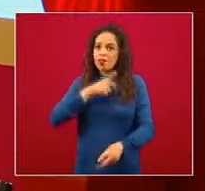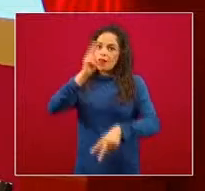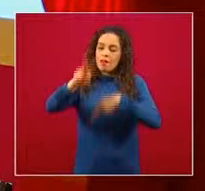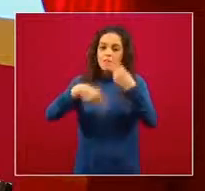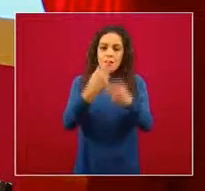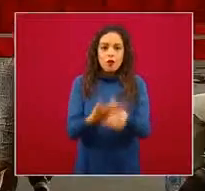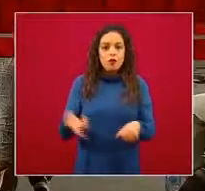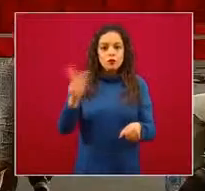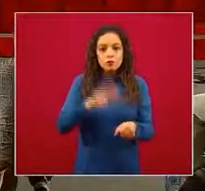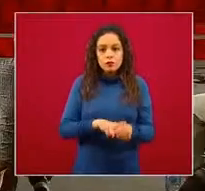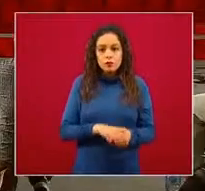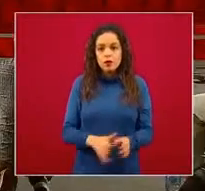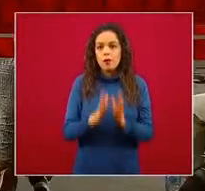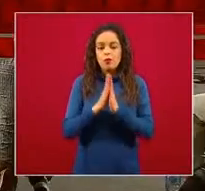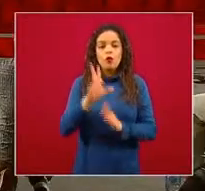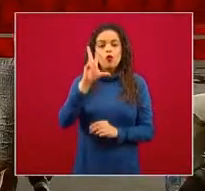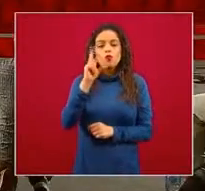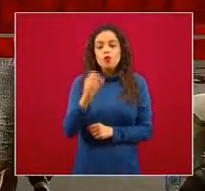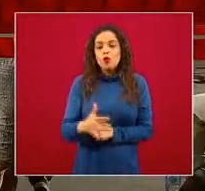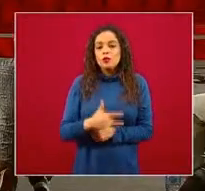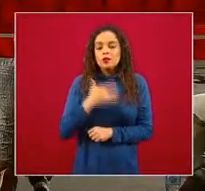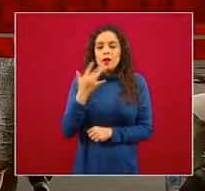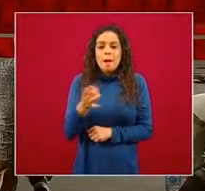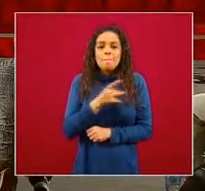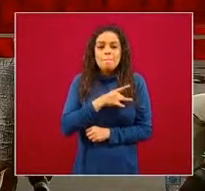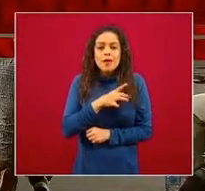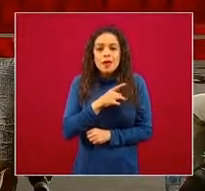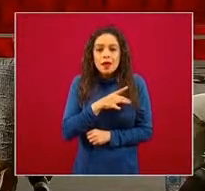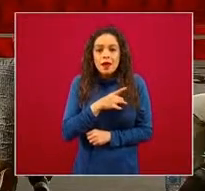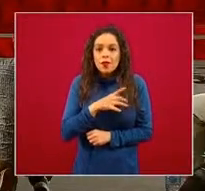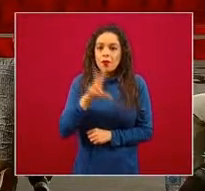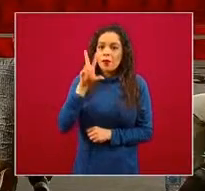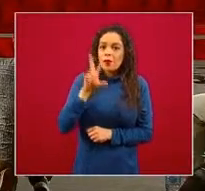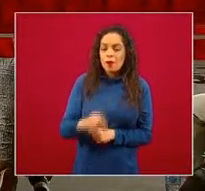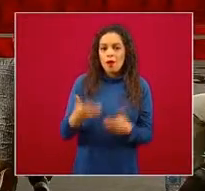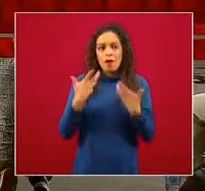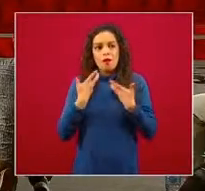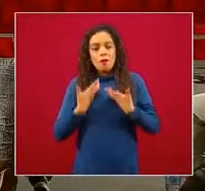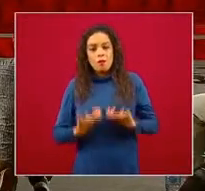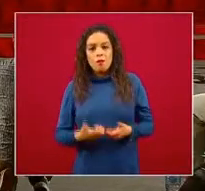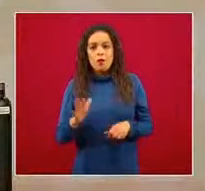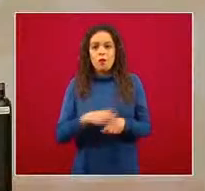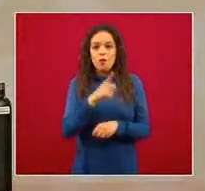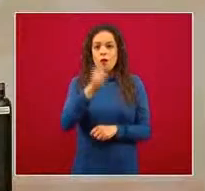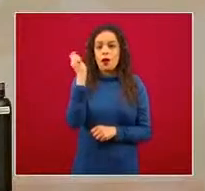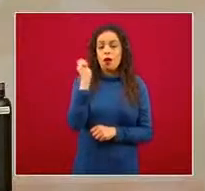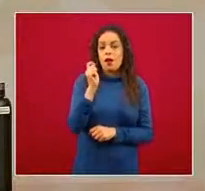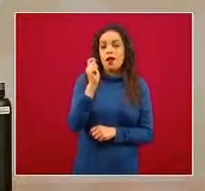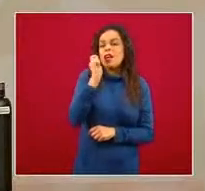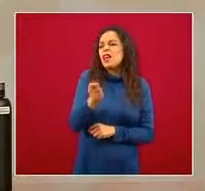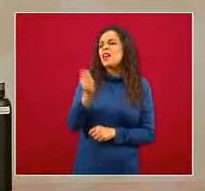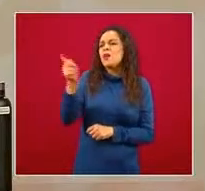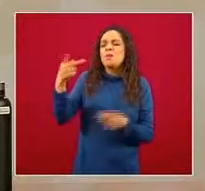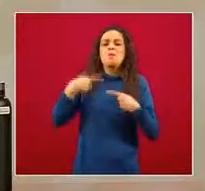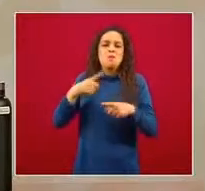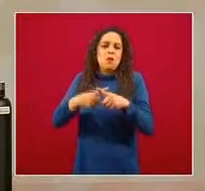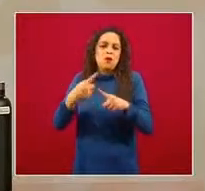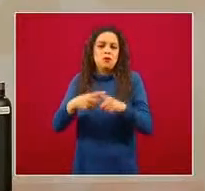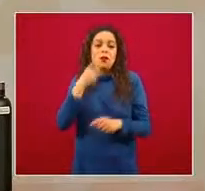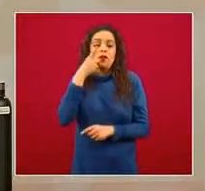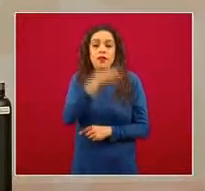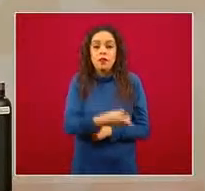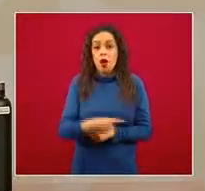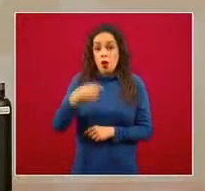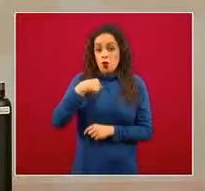the hospital, don't be afraid. Don't be afraid because you heard of somebody who got to the hospital with